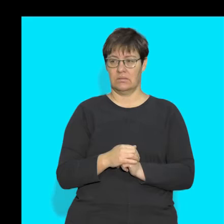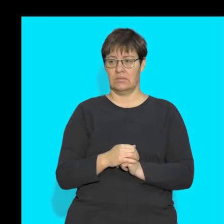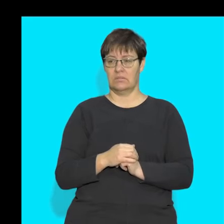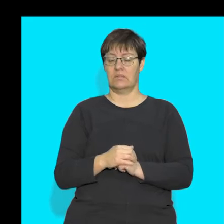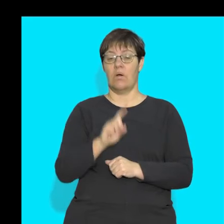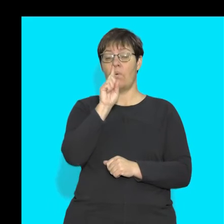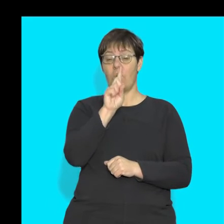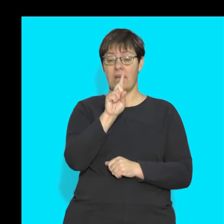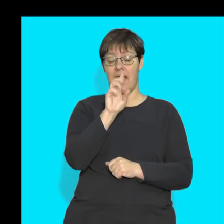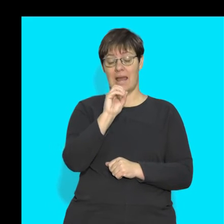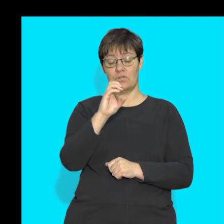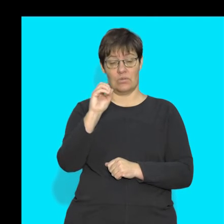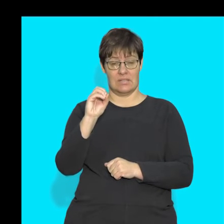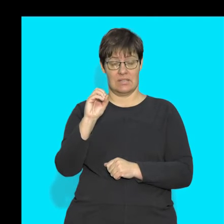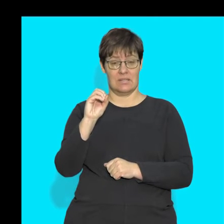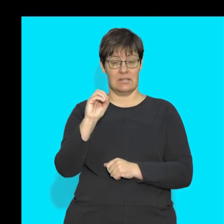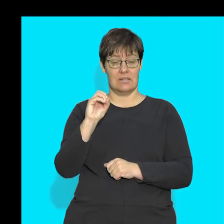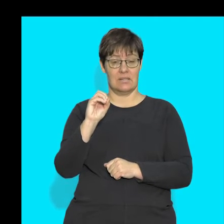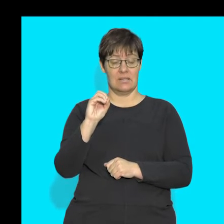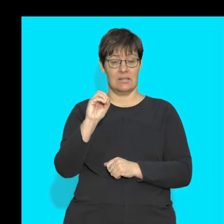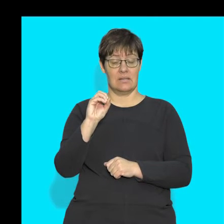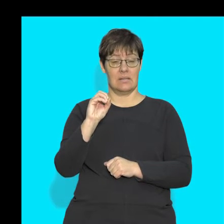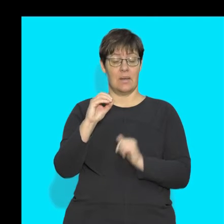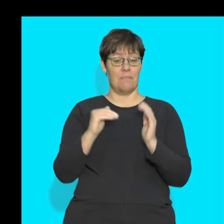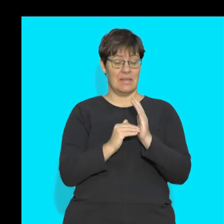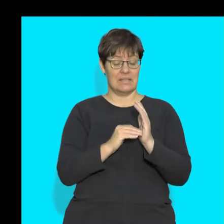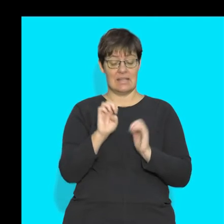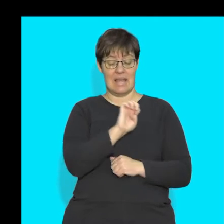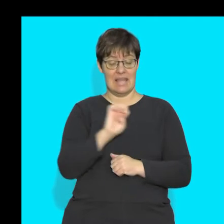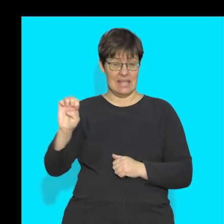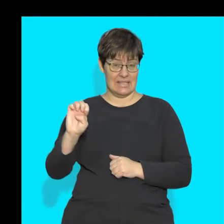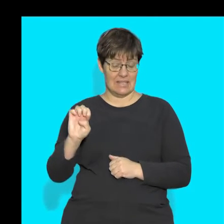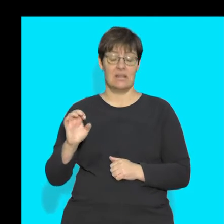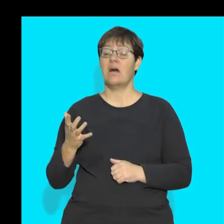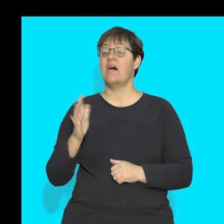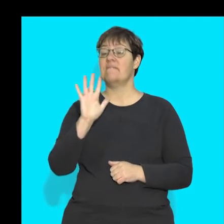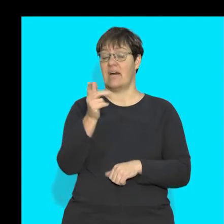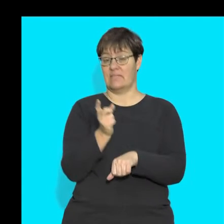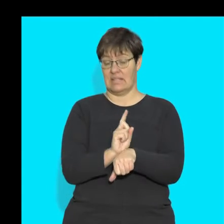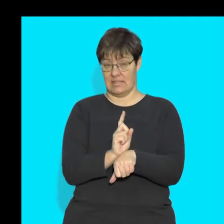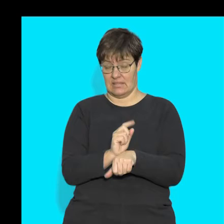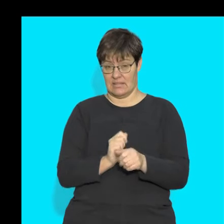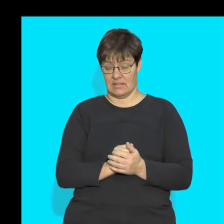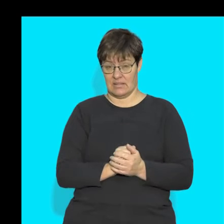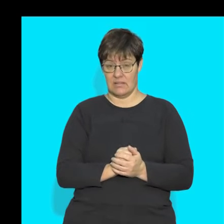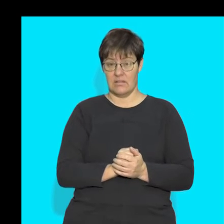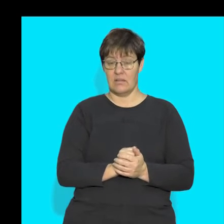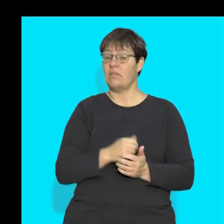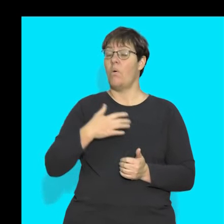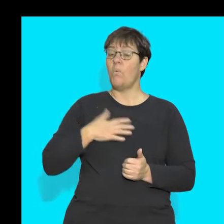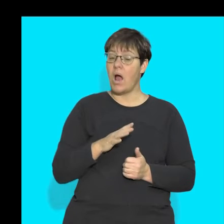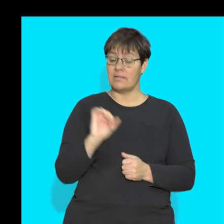100 meters east in 5 seconds. They want the